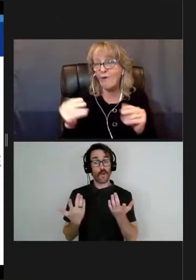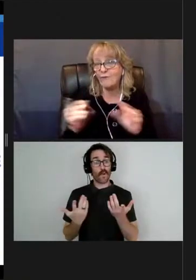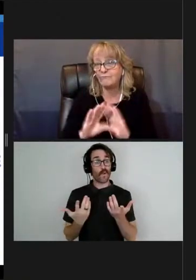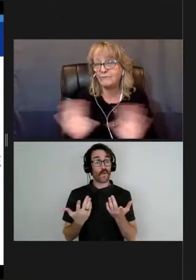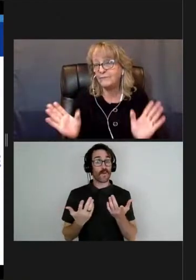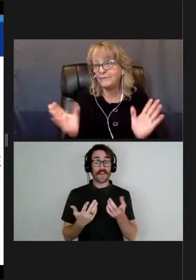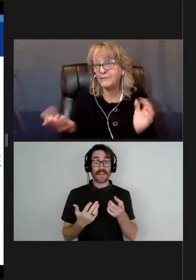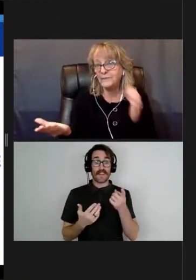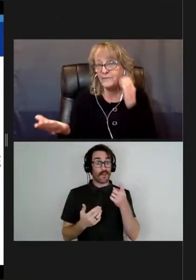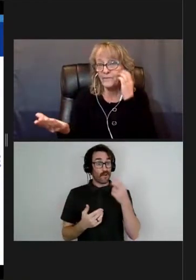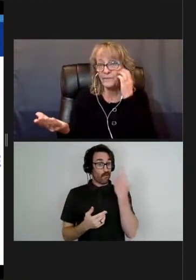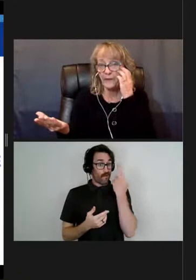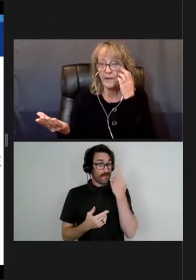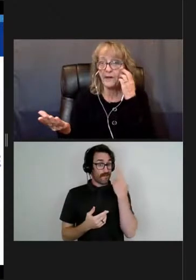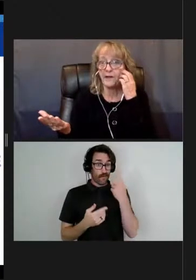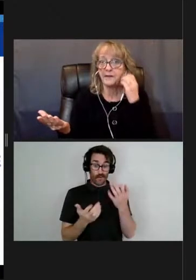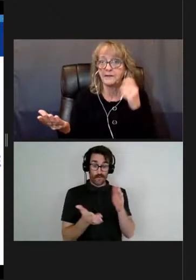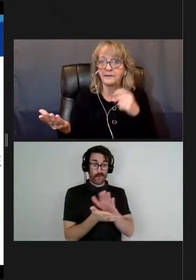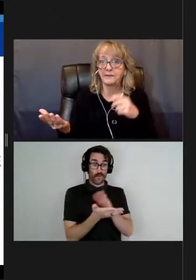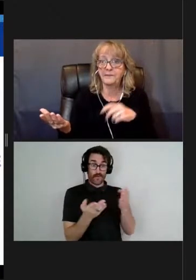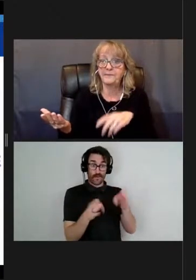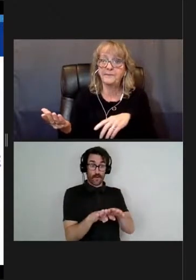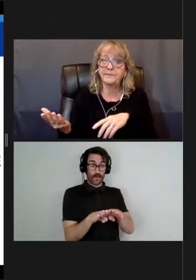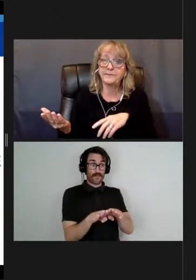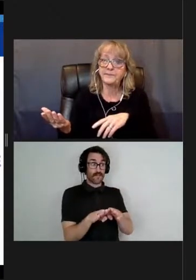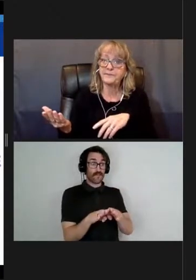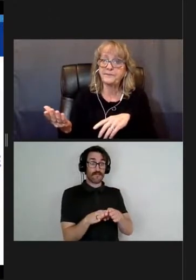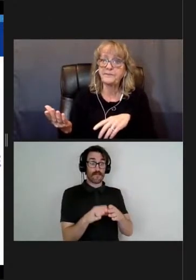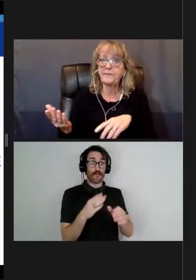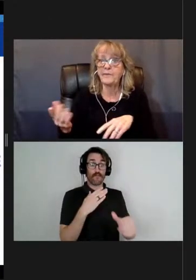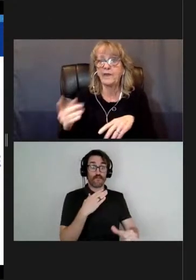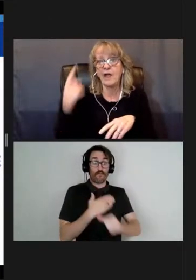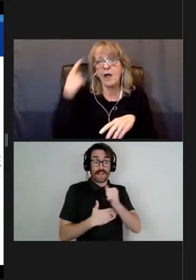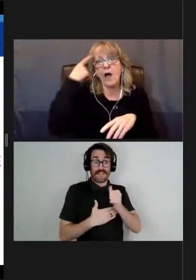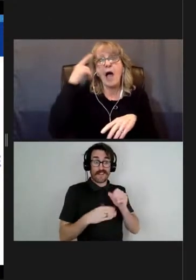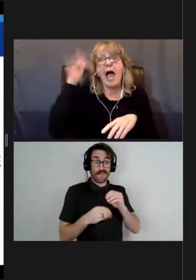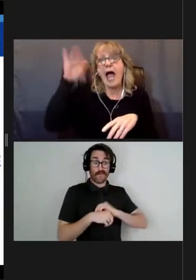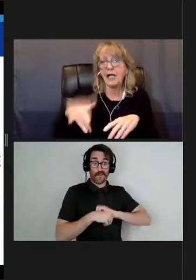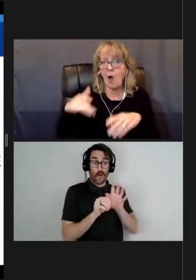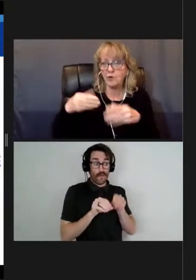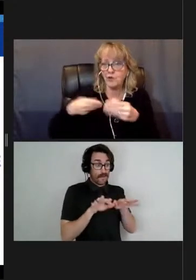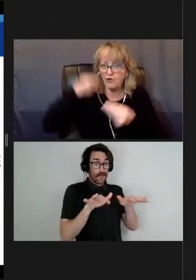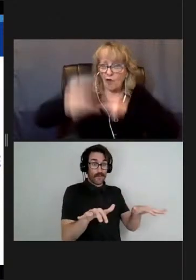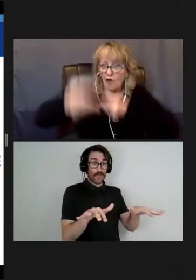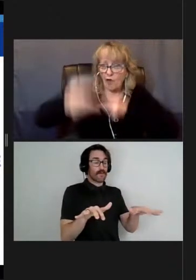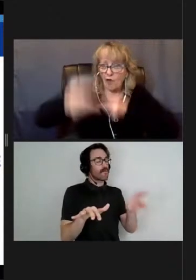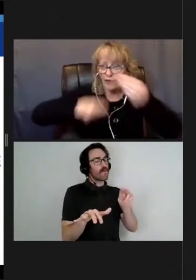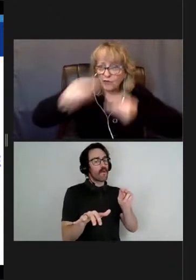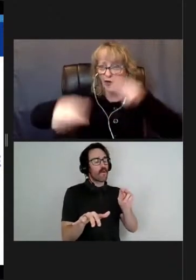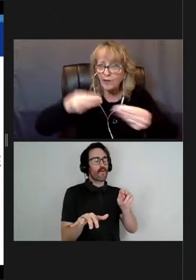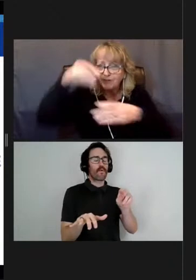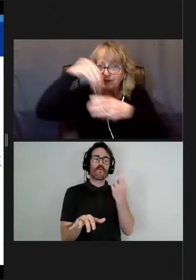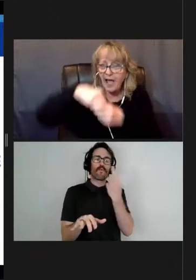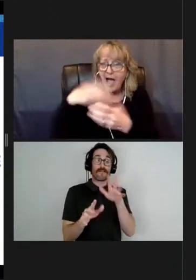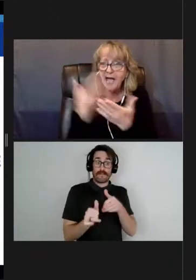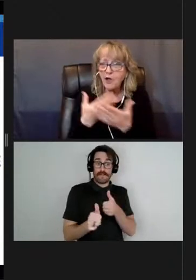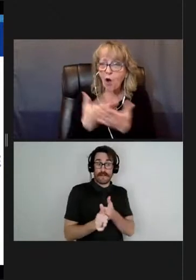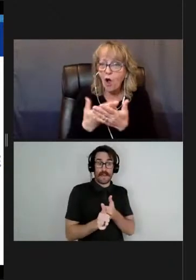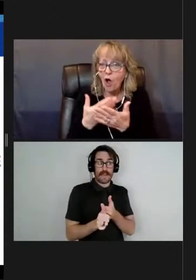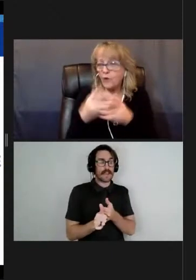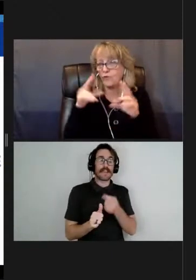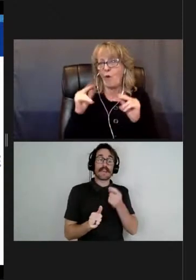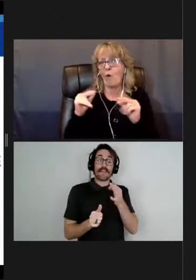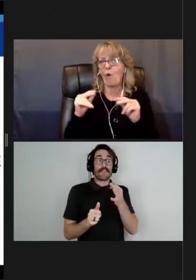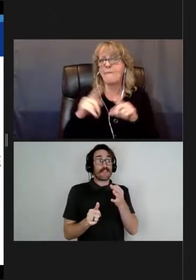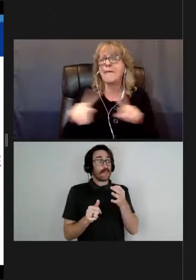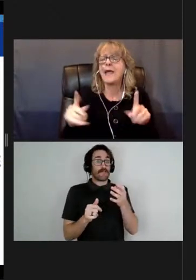of transmission within schools versus the importance of closing schools and helping people